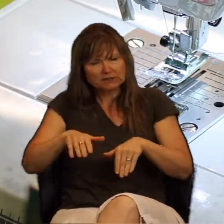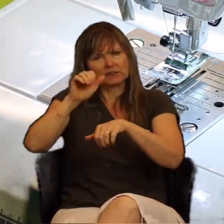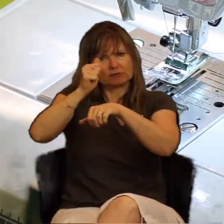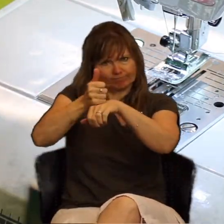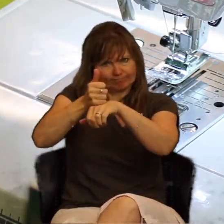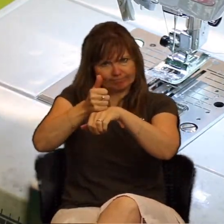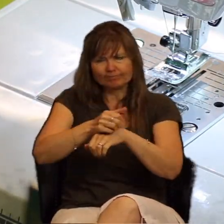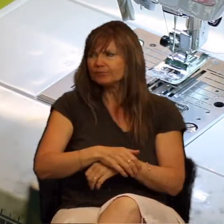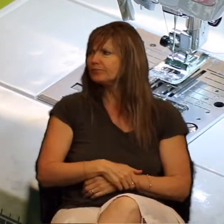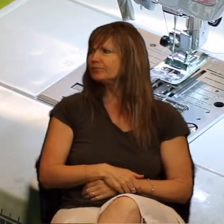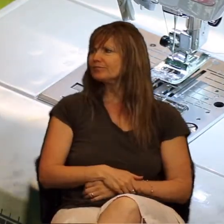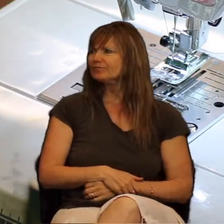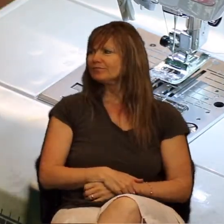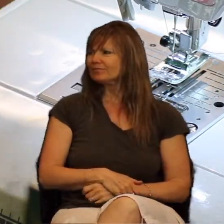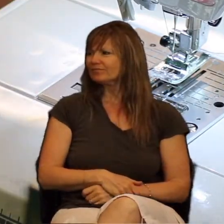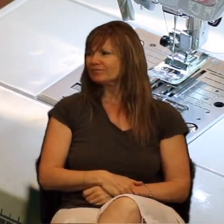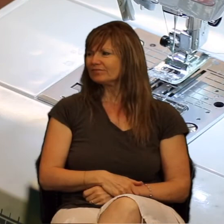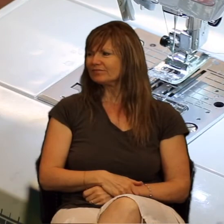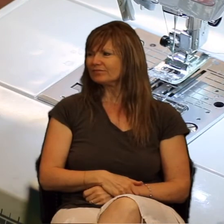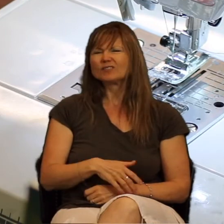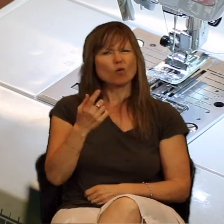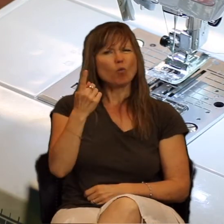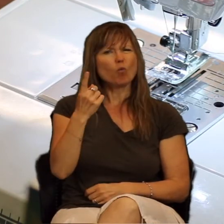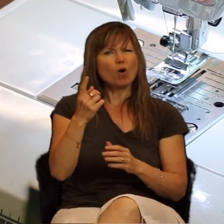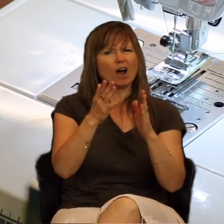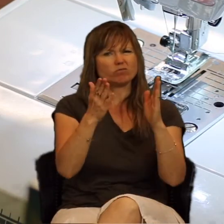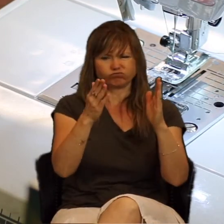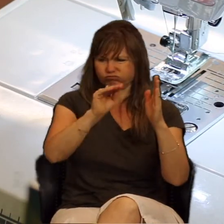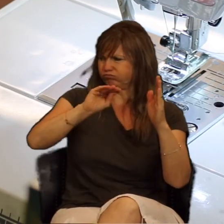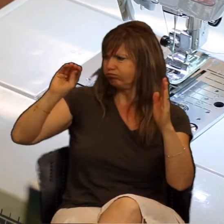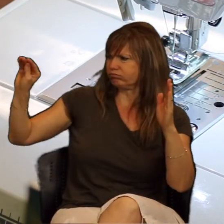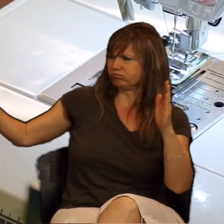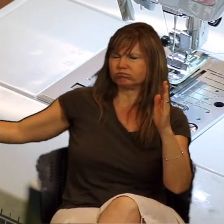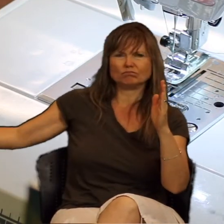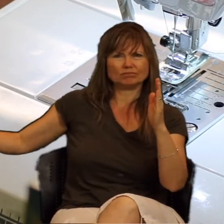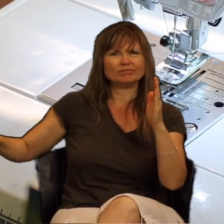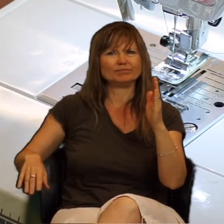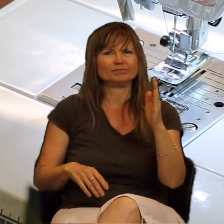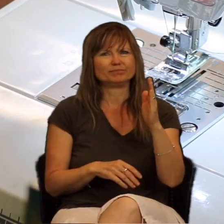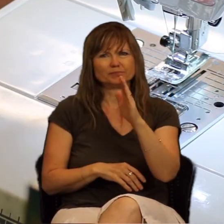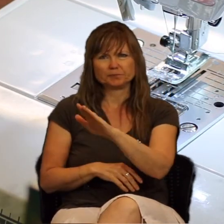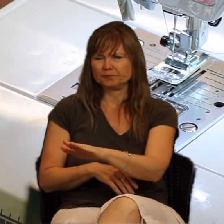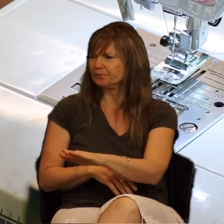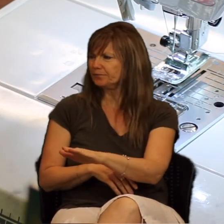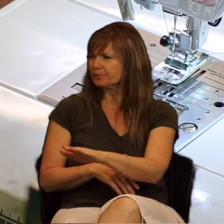pockets. So I'm just going to move one piece for now.